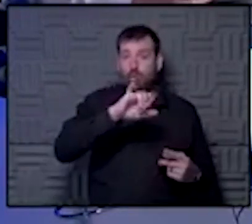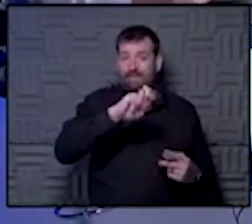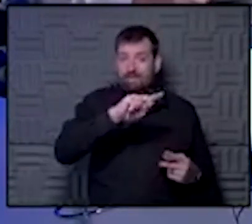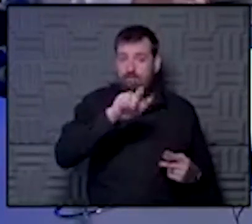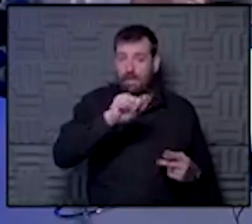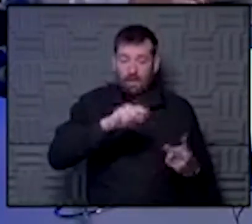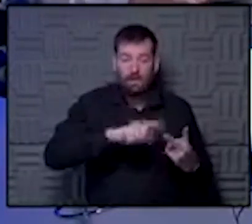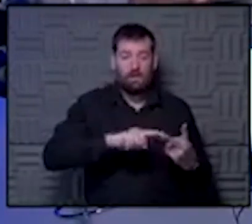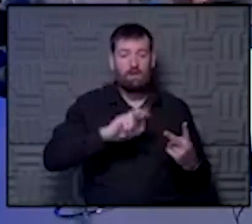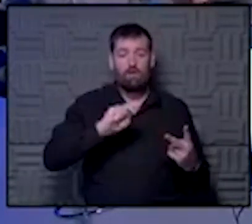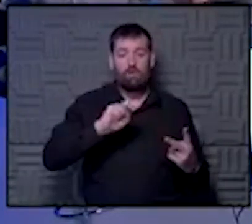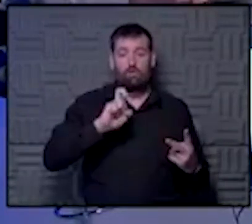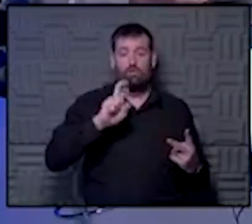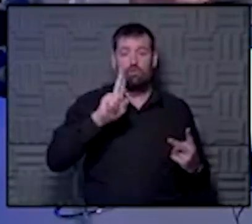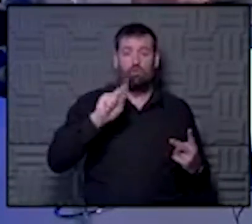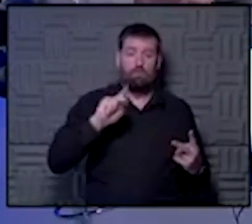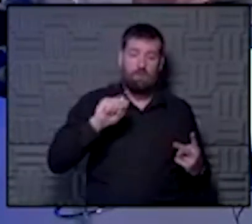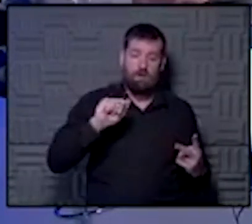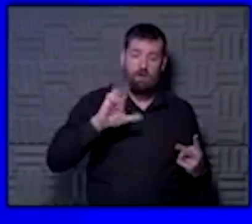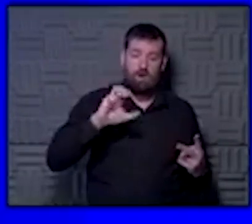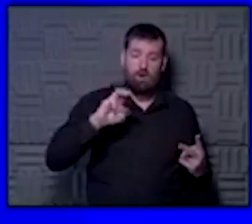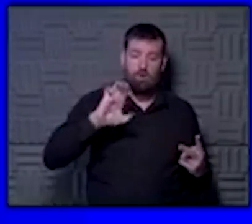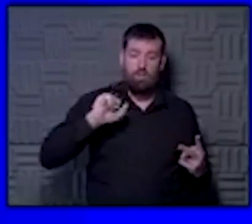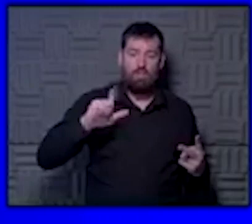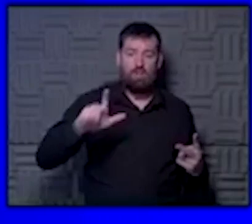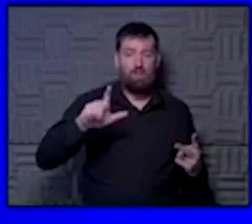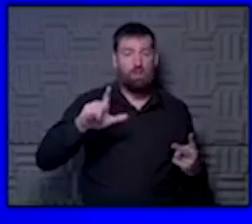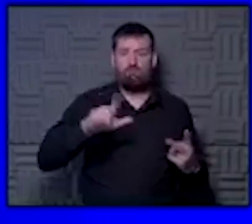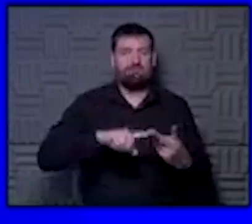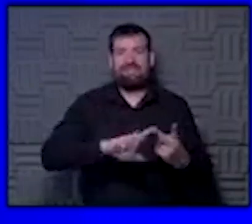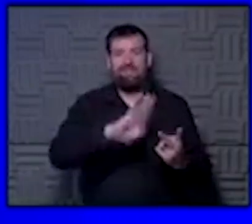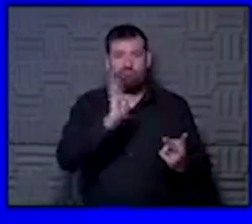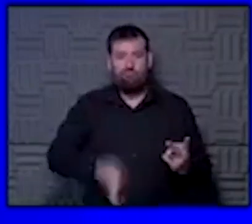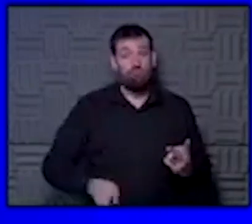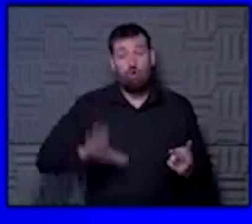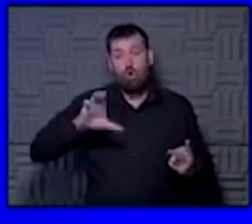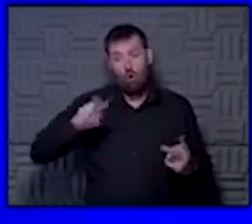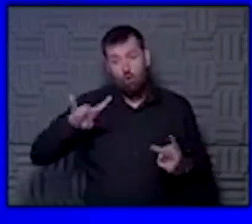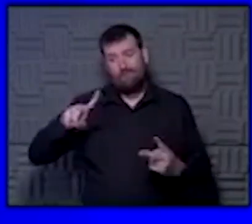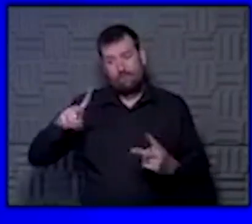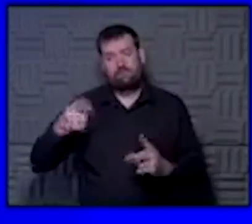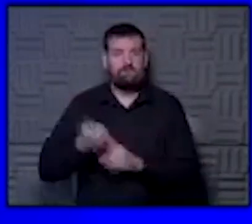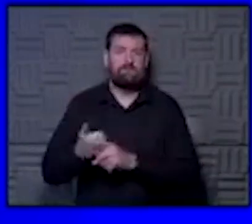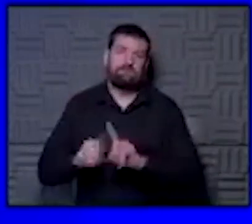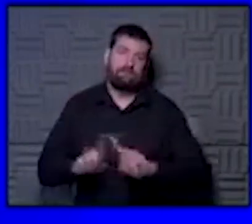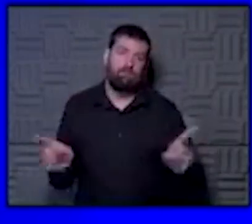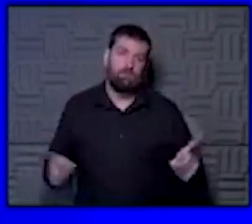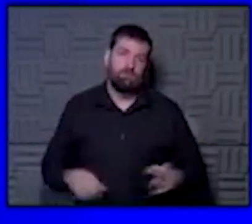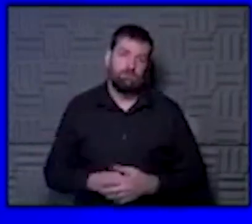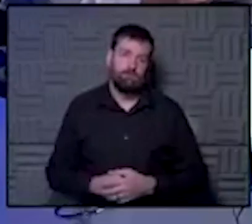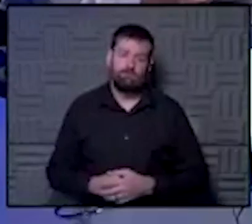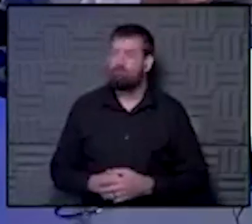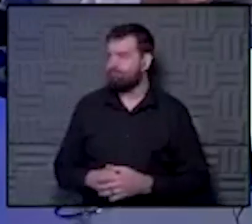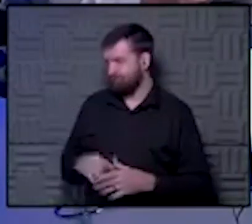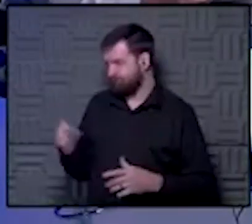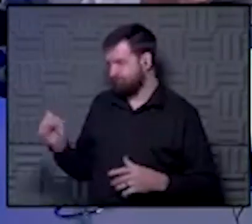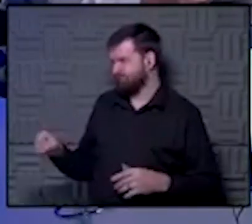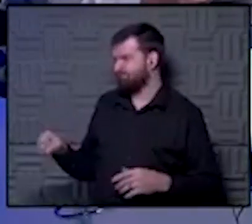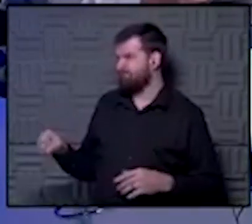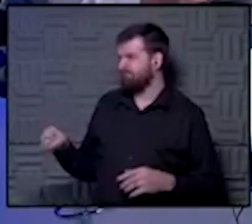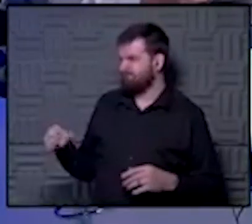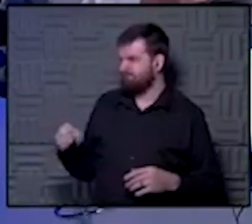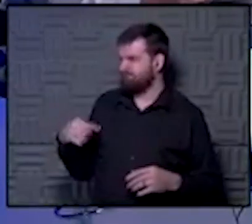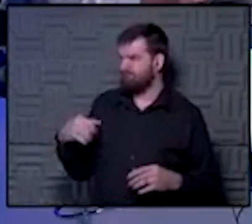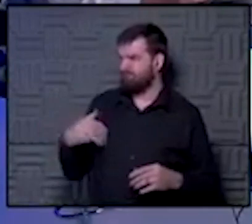pneumococcal pneumonia. So again, pointing out the fact that COVID is a different entity from those other infections. Yeah, some days when a bad day we may have